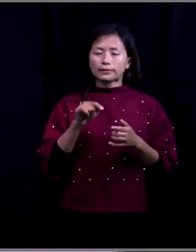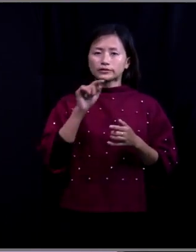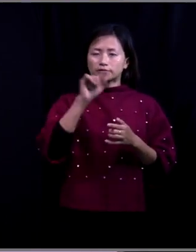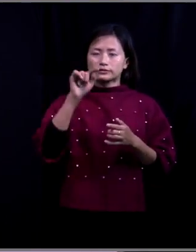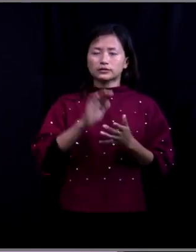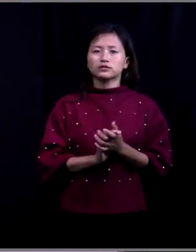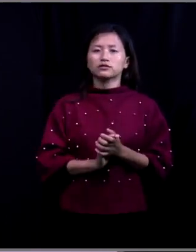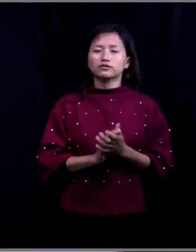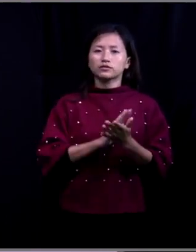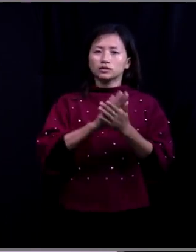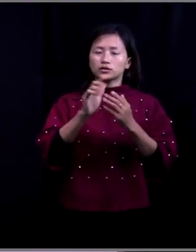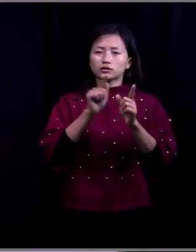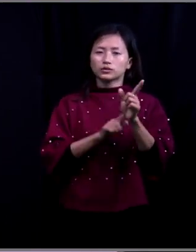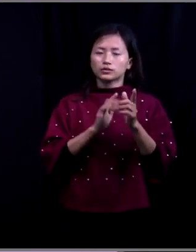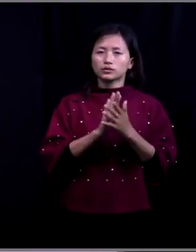of hydrogen